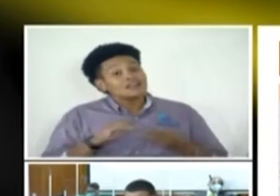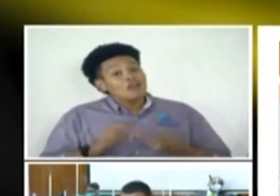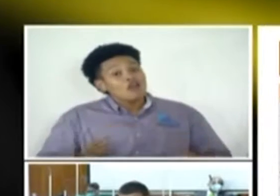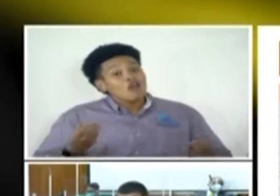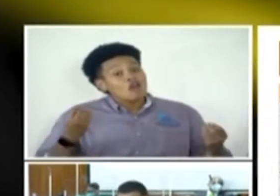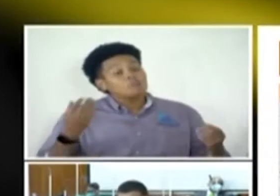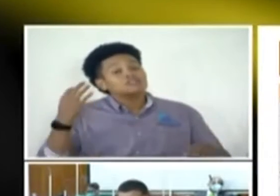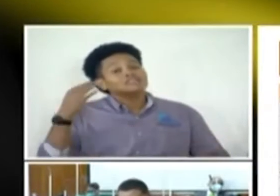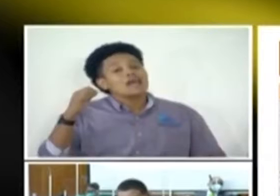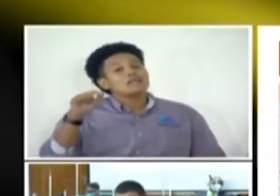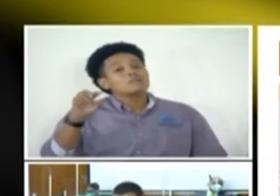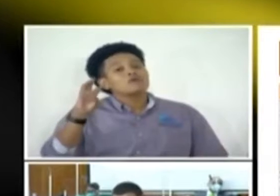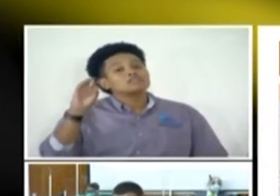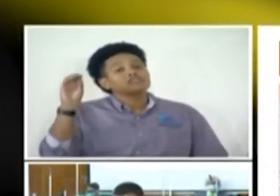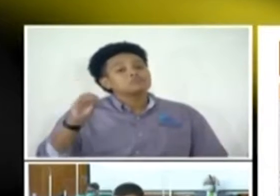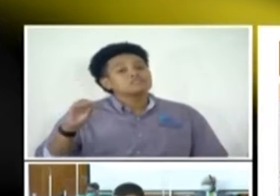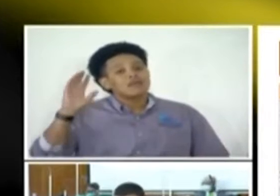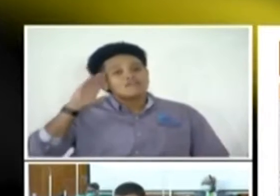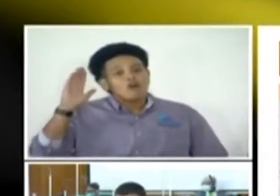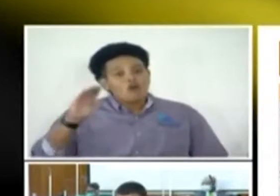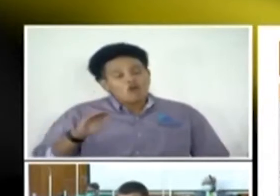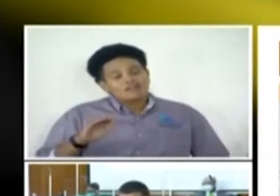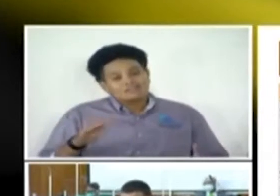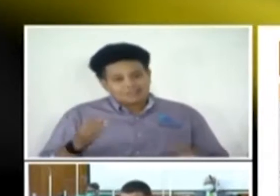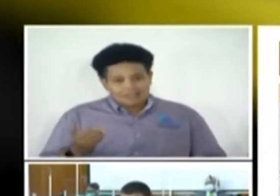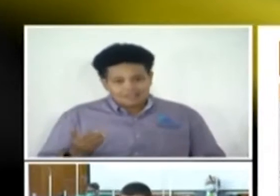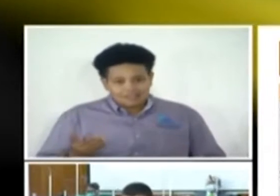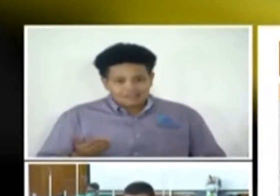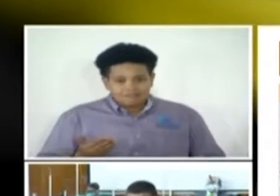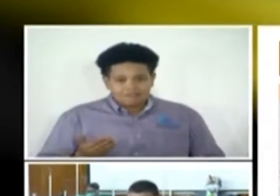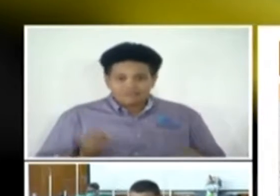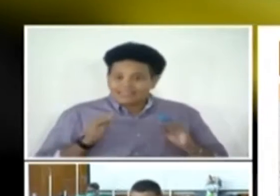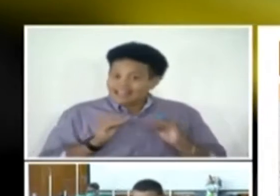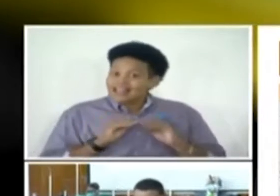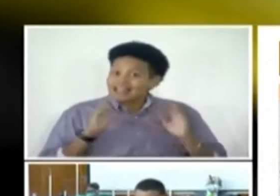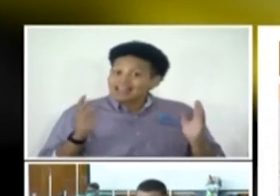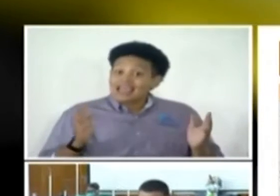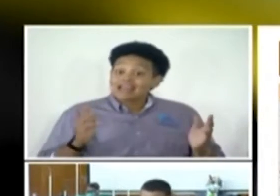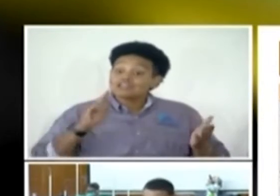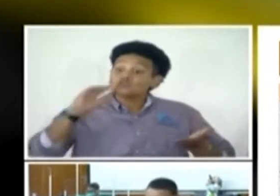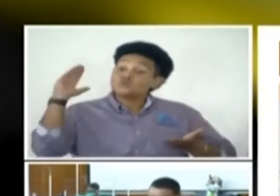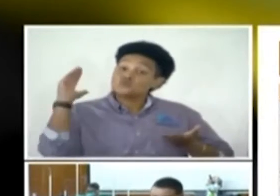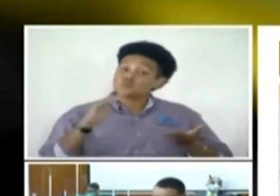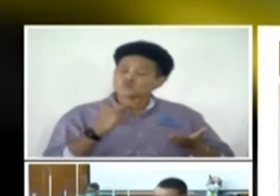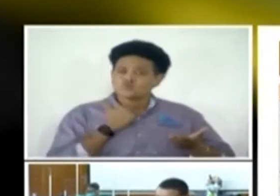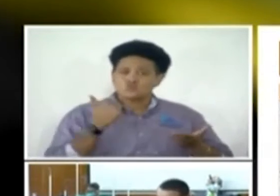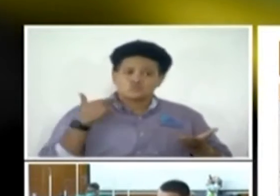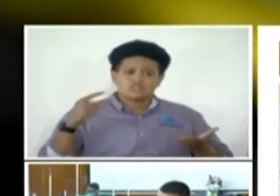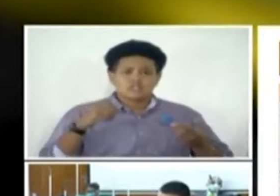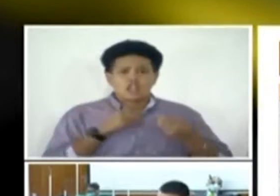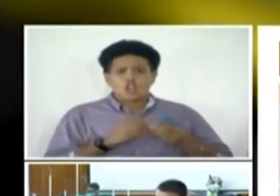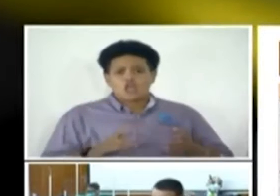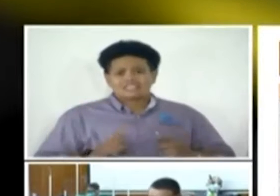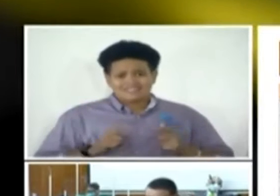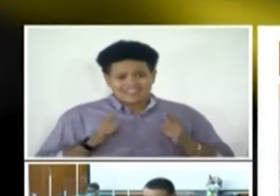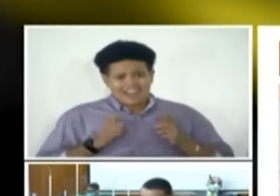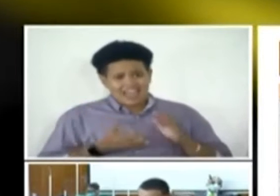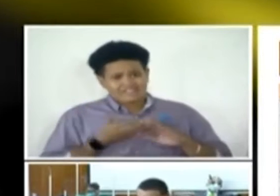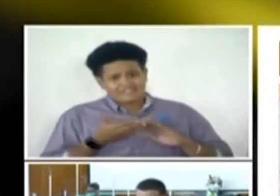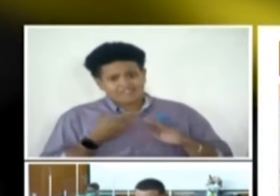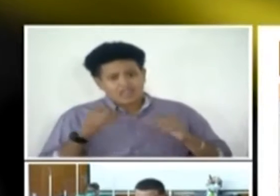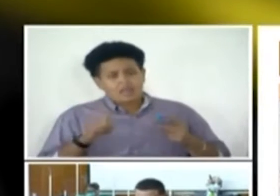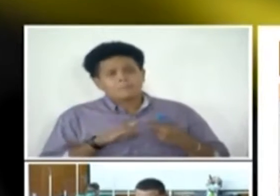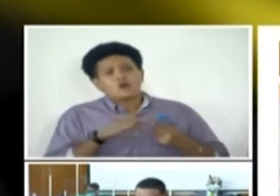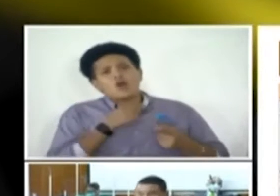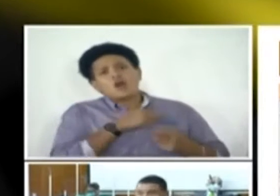.6% of all deaths. Clearly, to reduce the risk of loss of life and